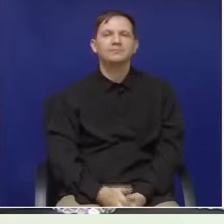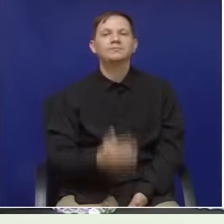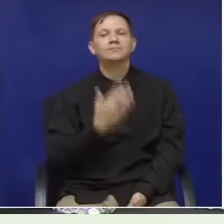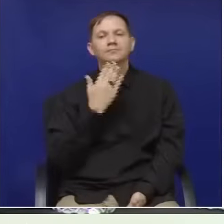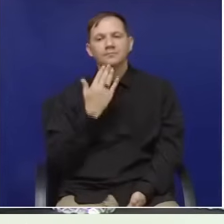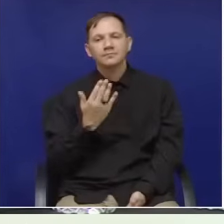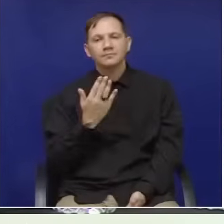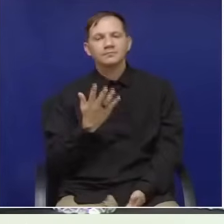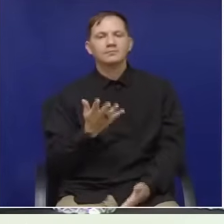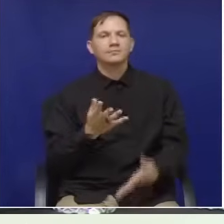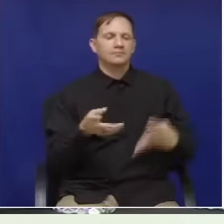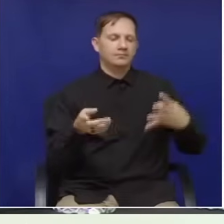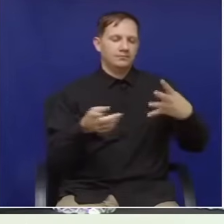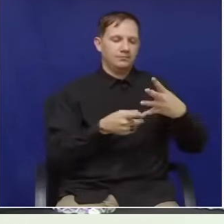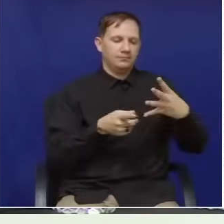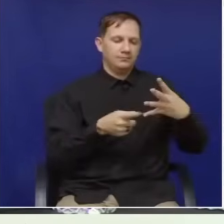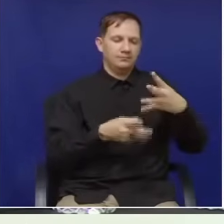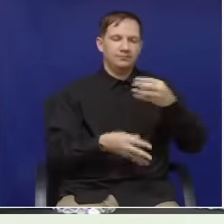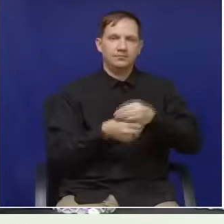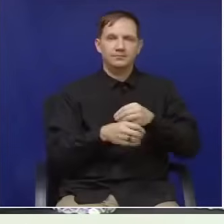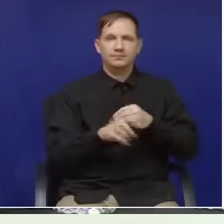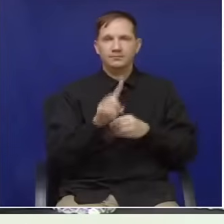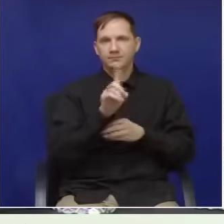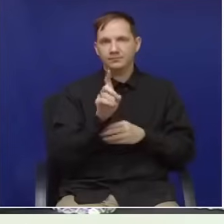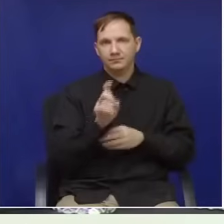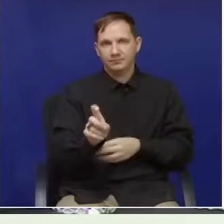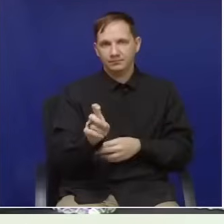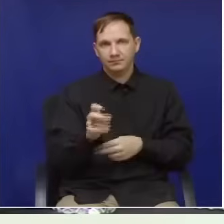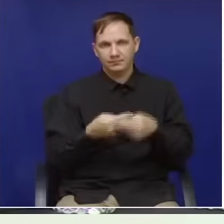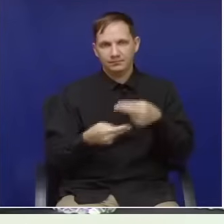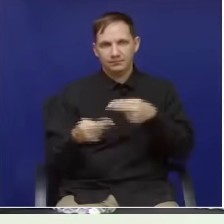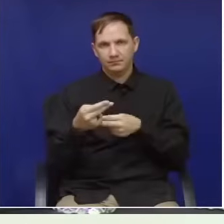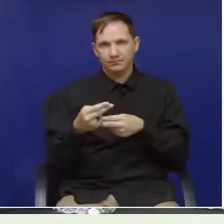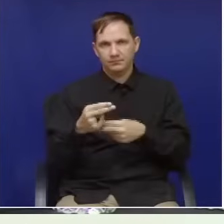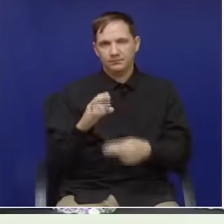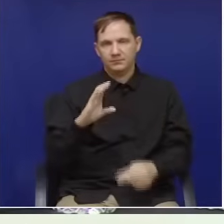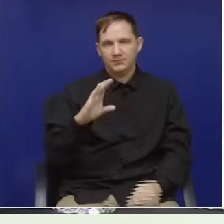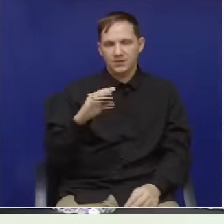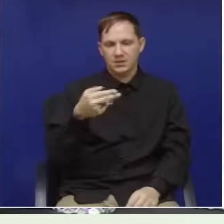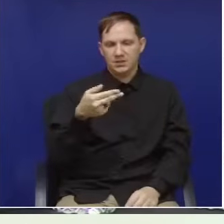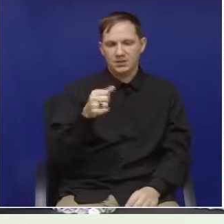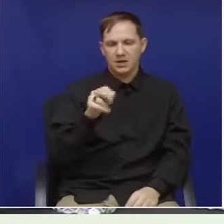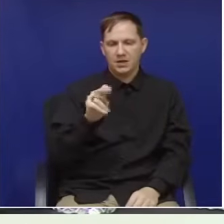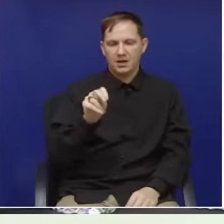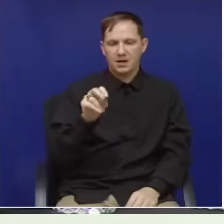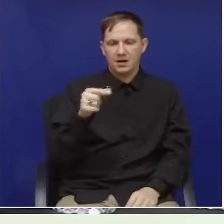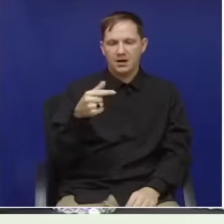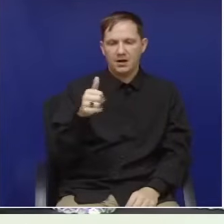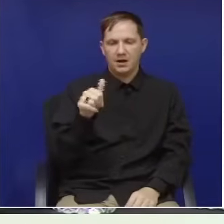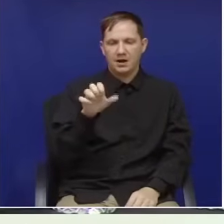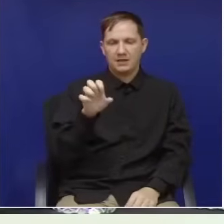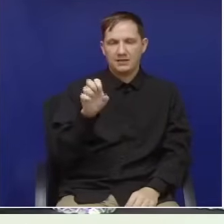The fourth supplementary question will be asked by Honorable Shangase.